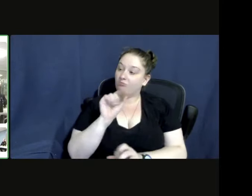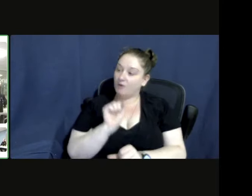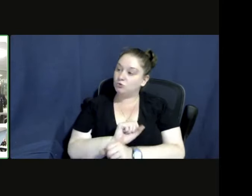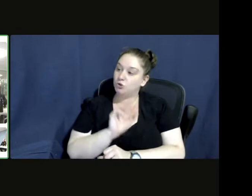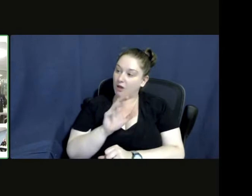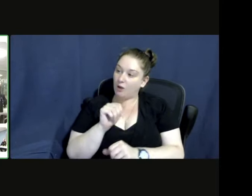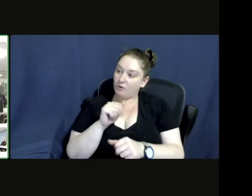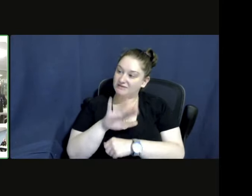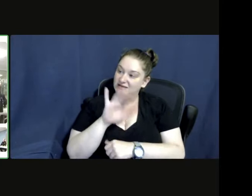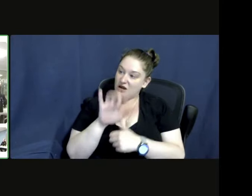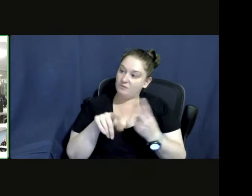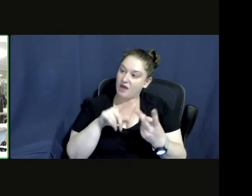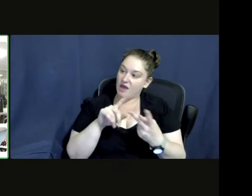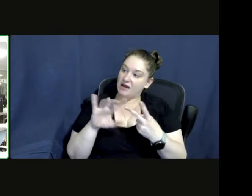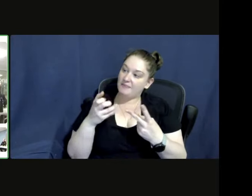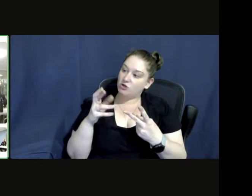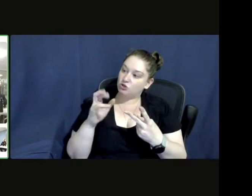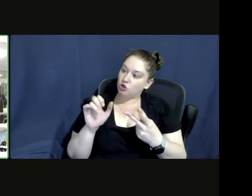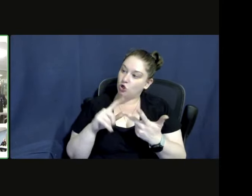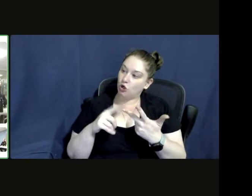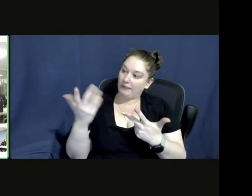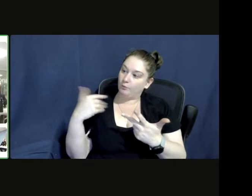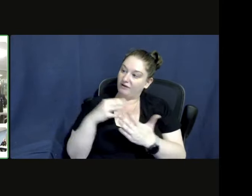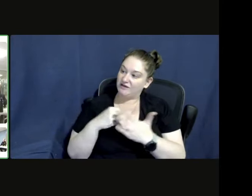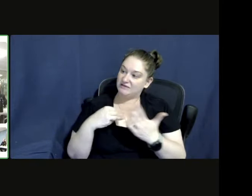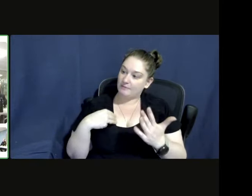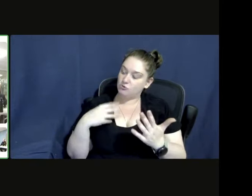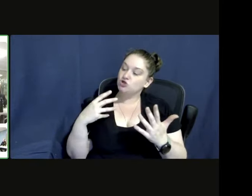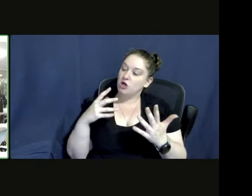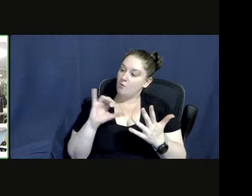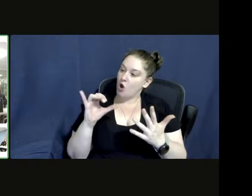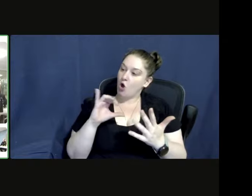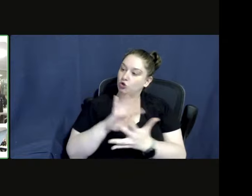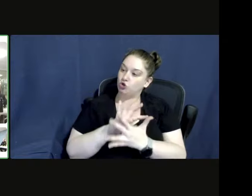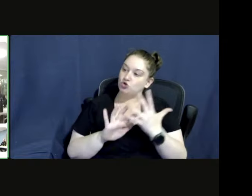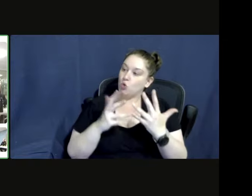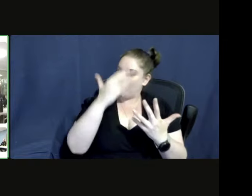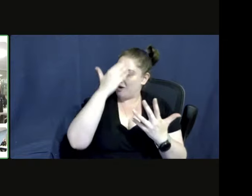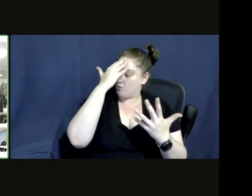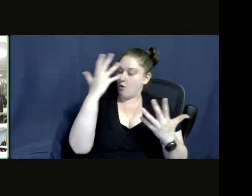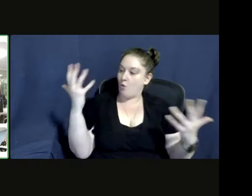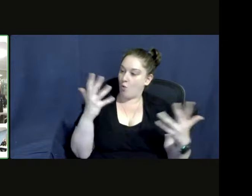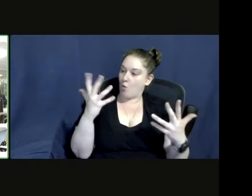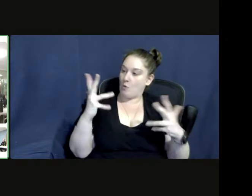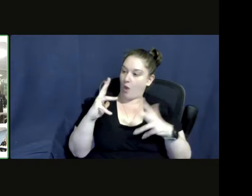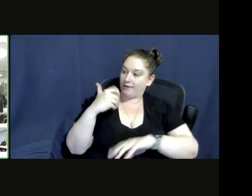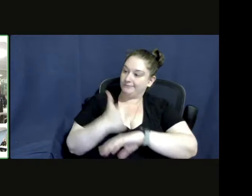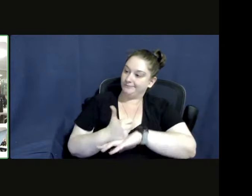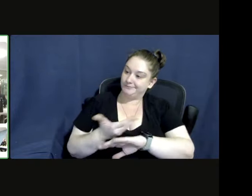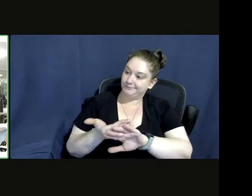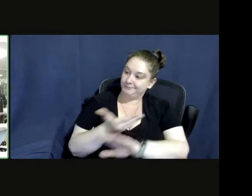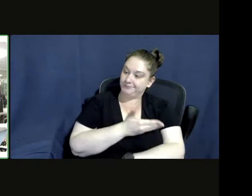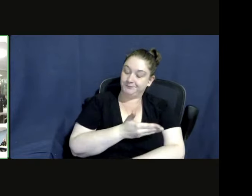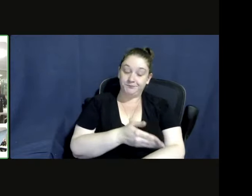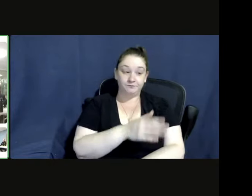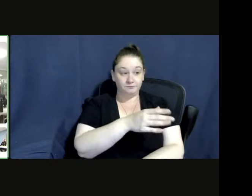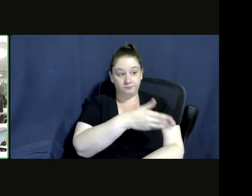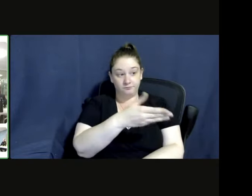charter and the previous membership also, so everyone Great. Knows who was at the table. Perfect. Thank you. Thank you. Keith, did you have something?